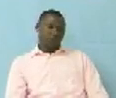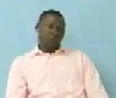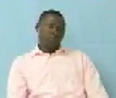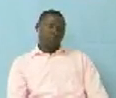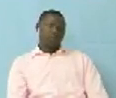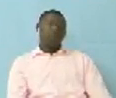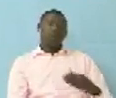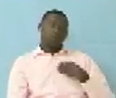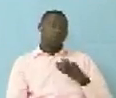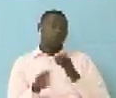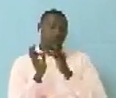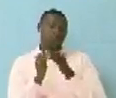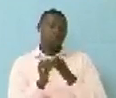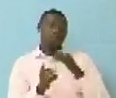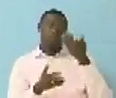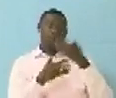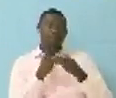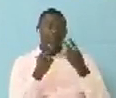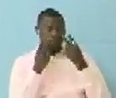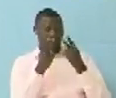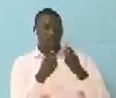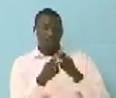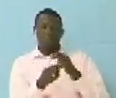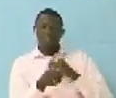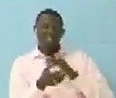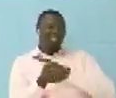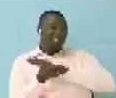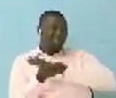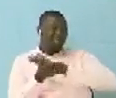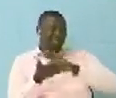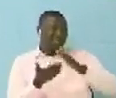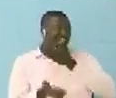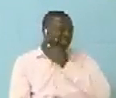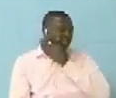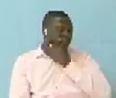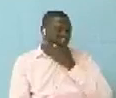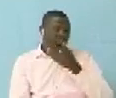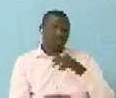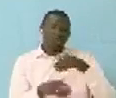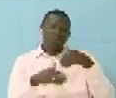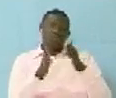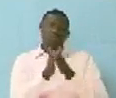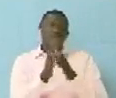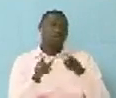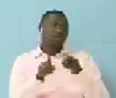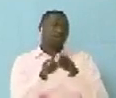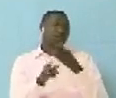I will tell you, I've never seen such a smooth panel like that one.